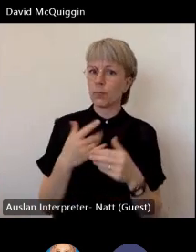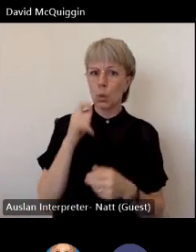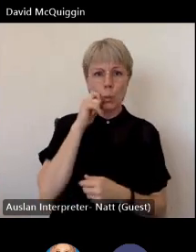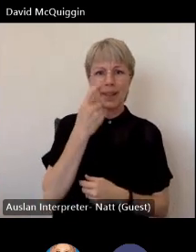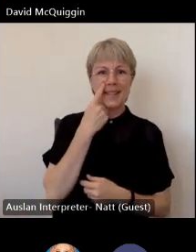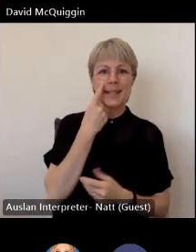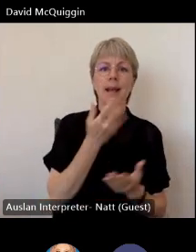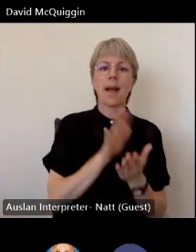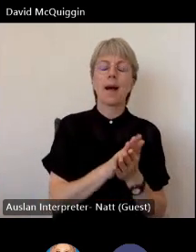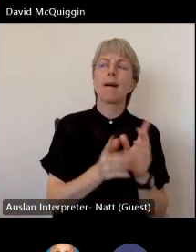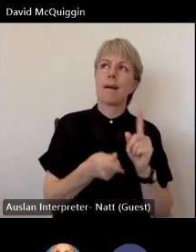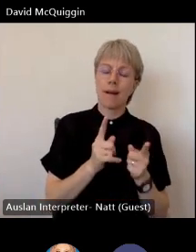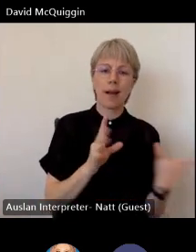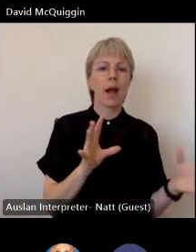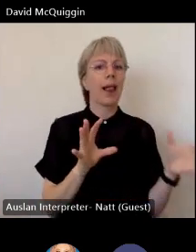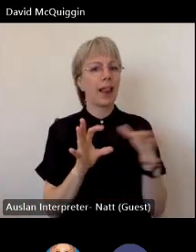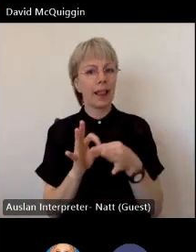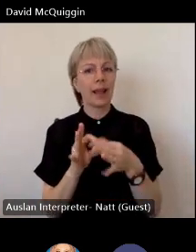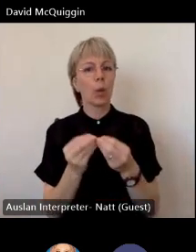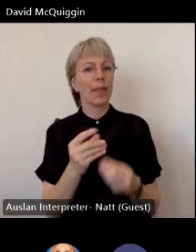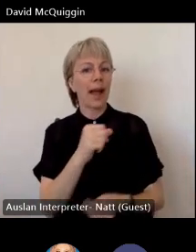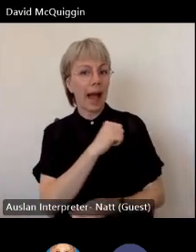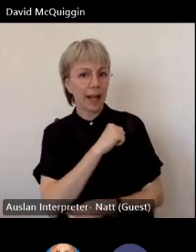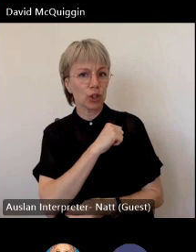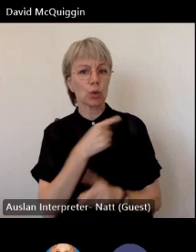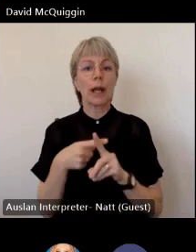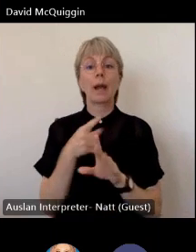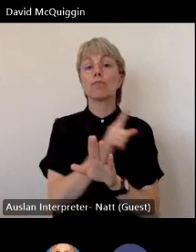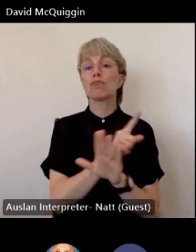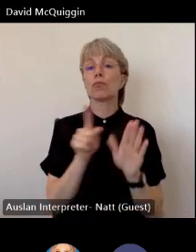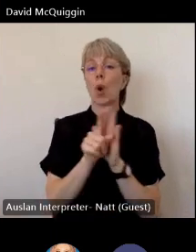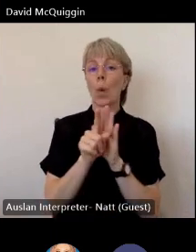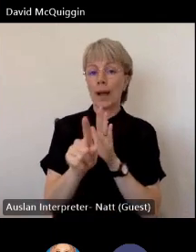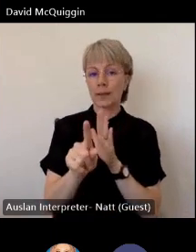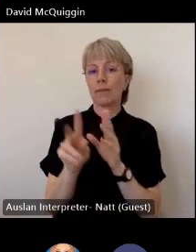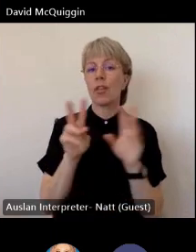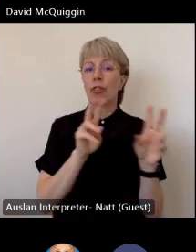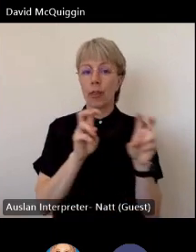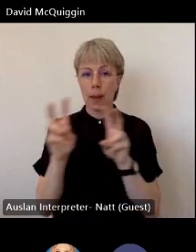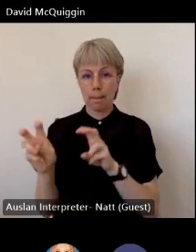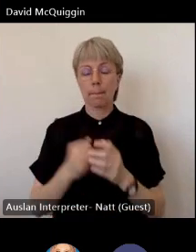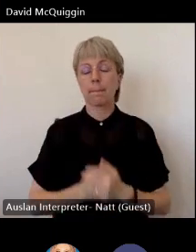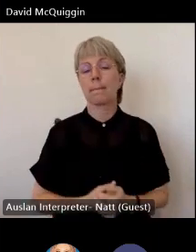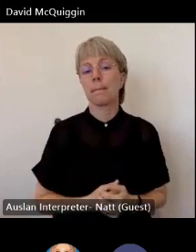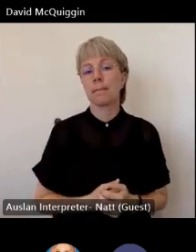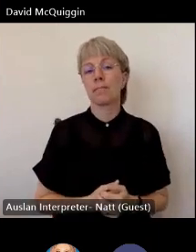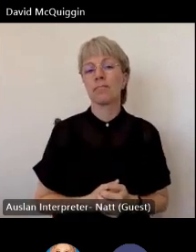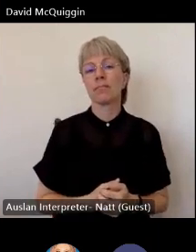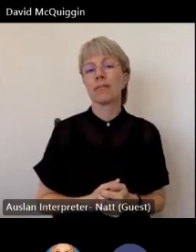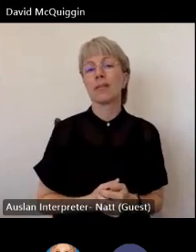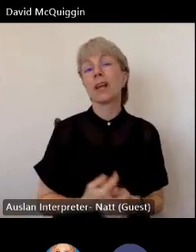in with the other themes of attitudes and proactive. Also, in the interest of time,